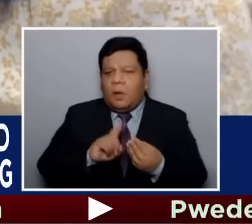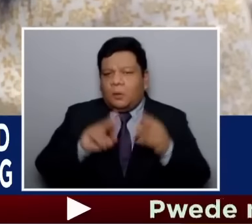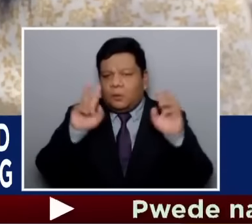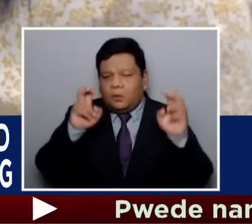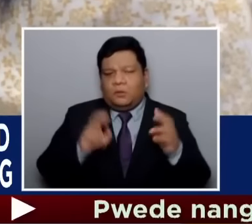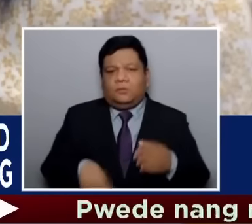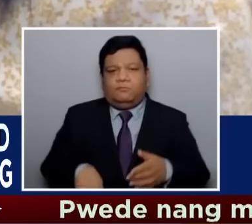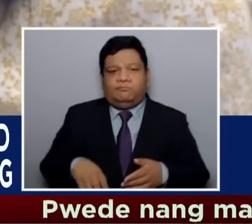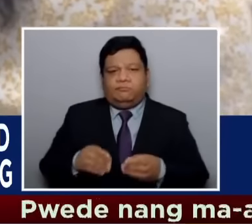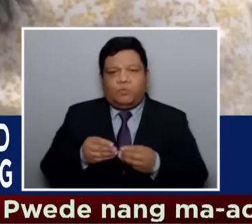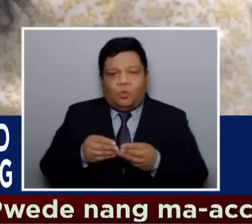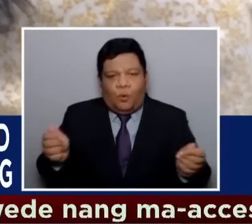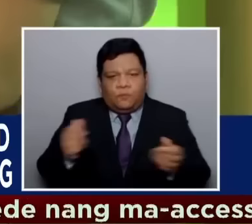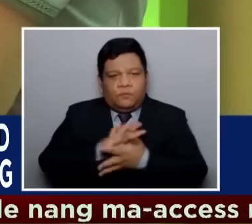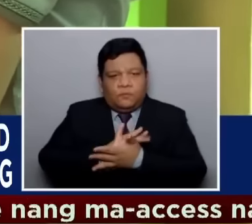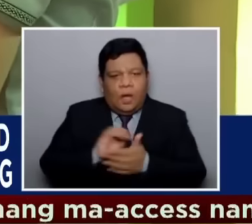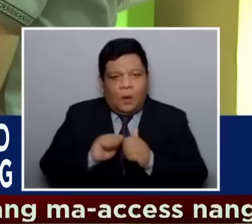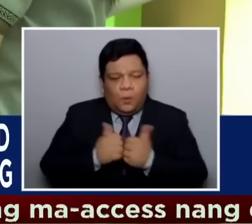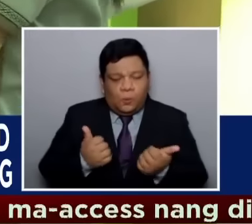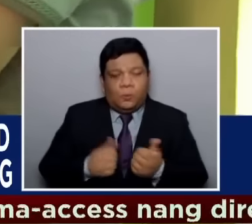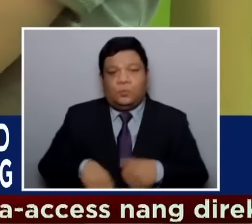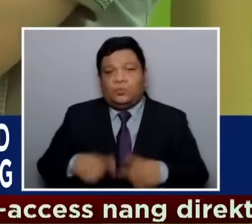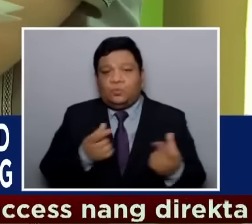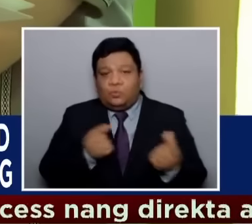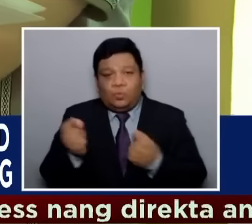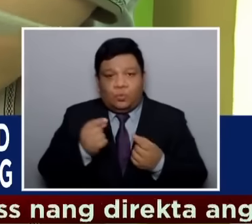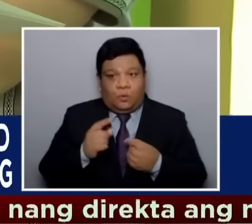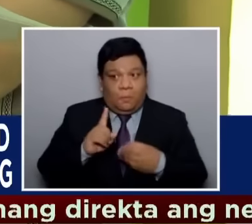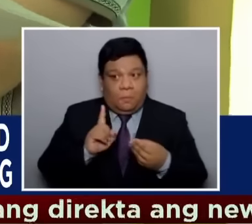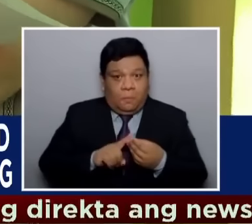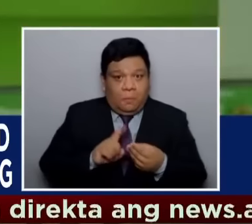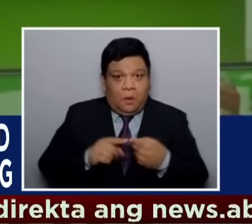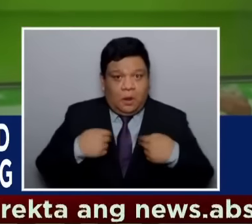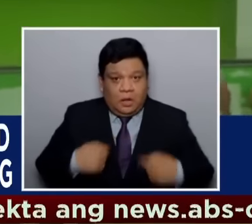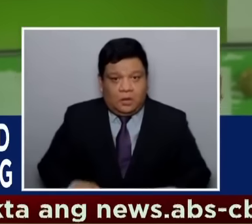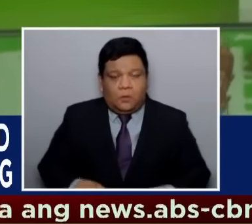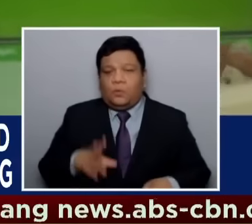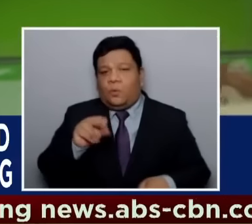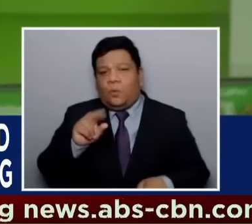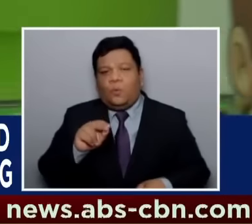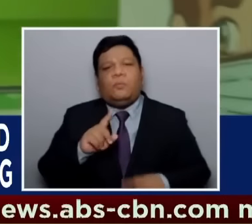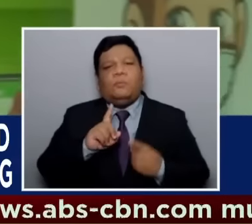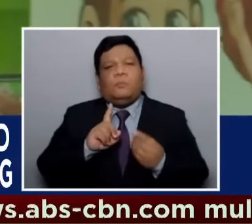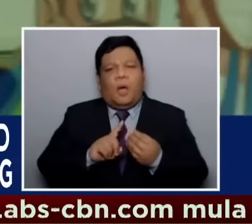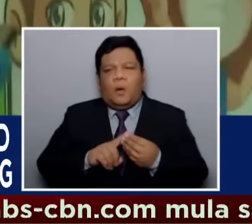COVID response. And when we speak of COVID response, it's not only about health. It goes all the way to the entire